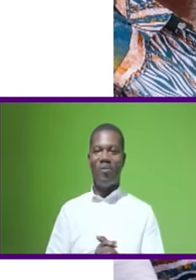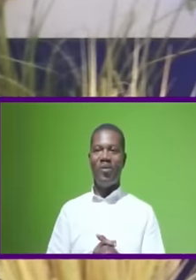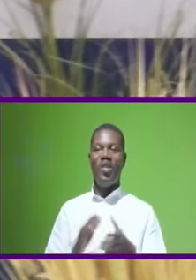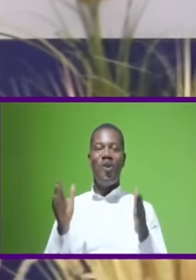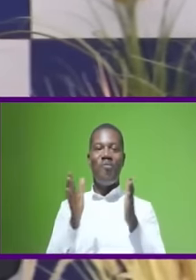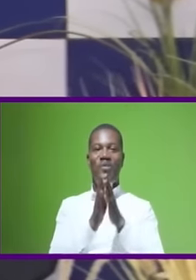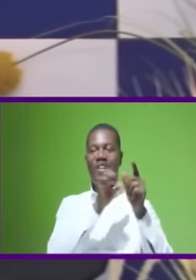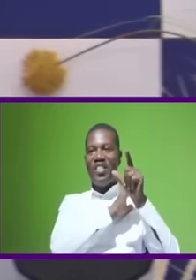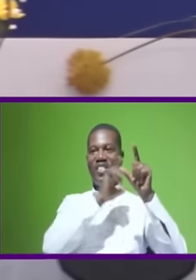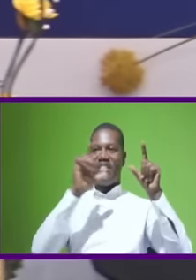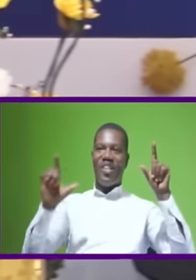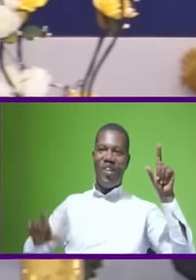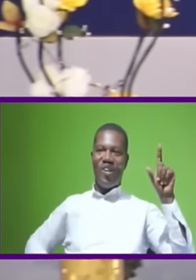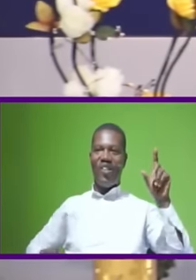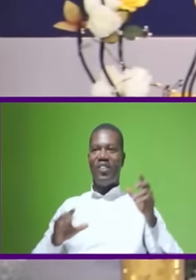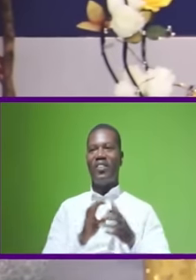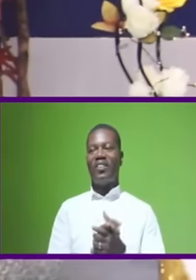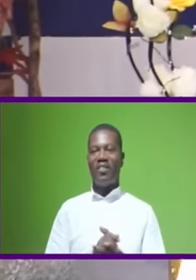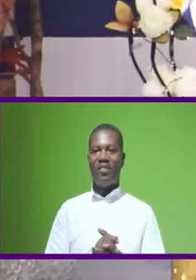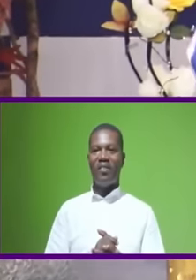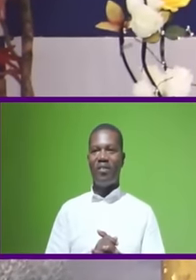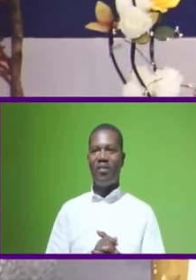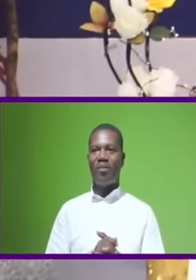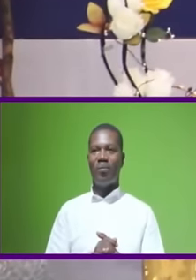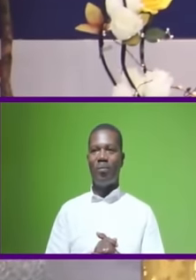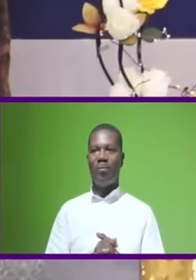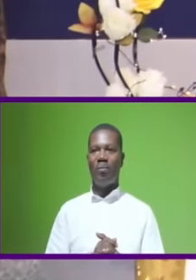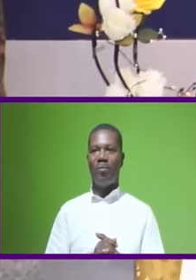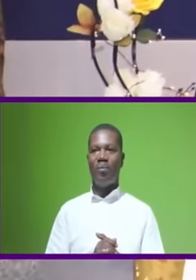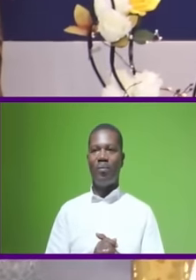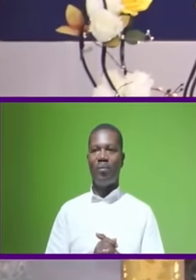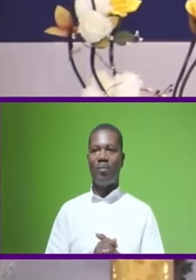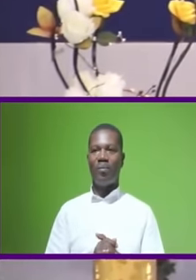Praise the Lord. Hallelujah. Hey.